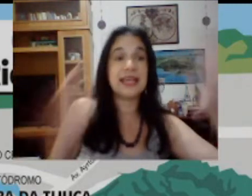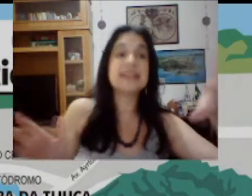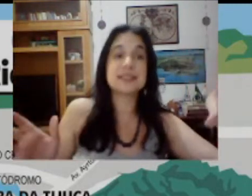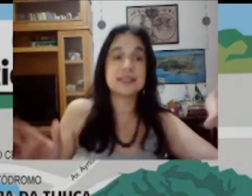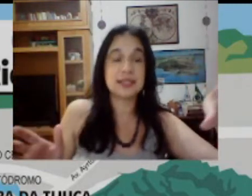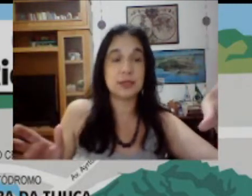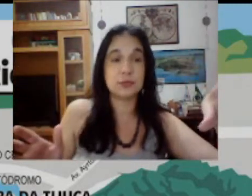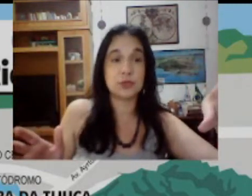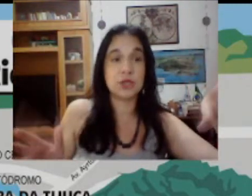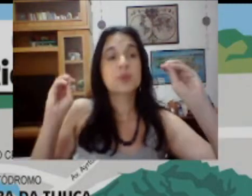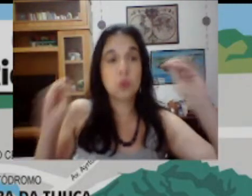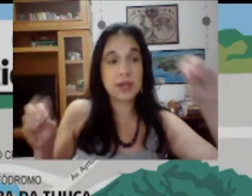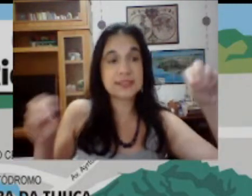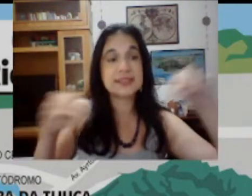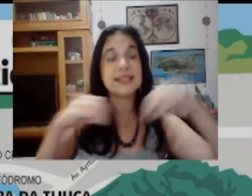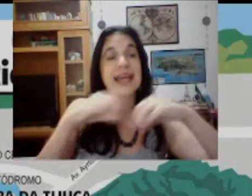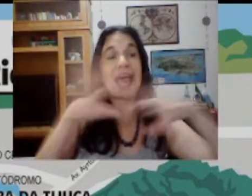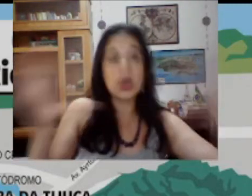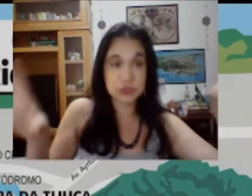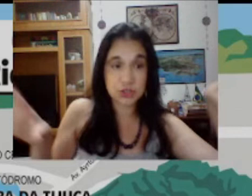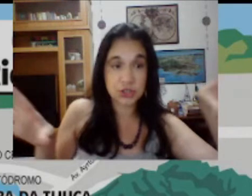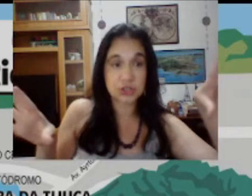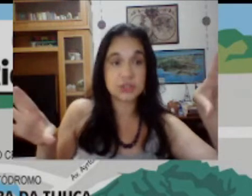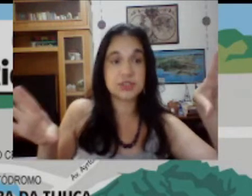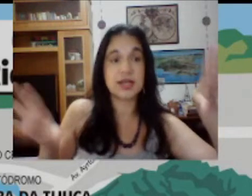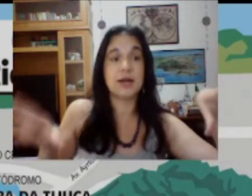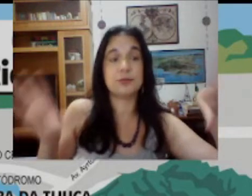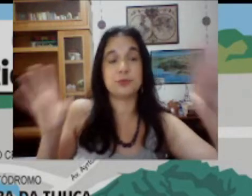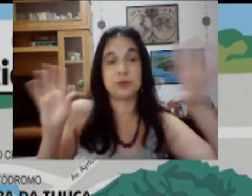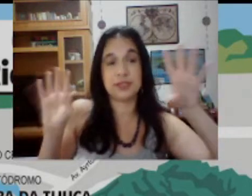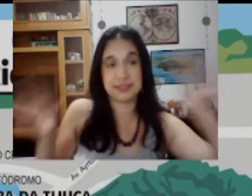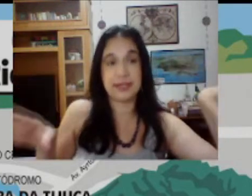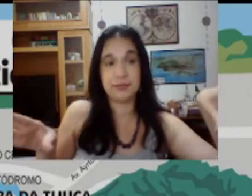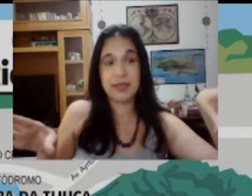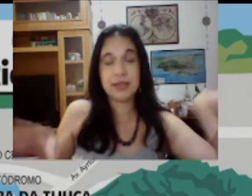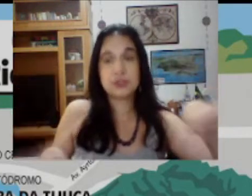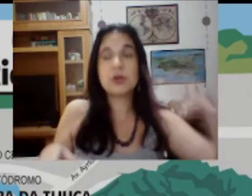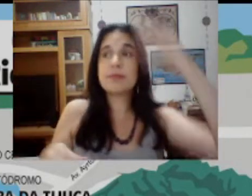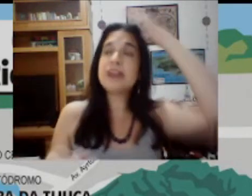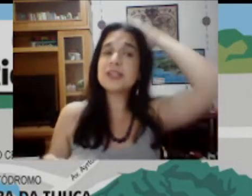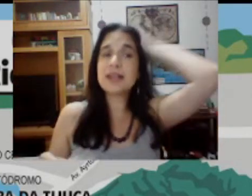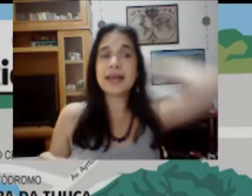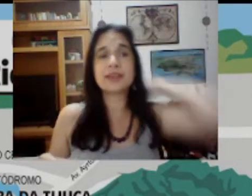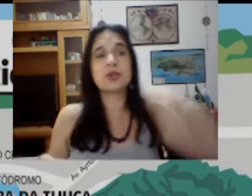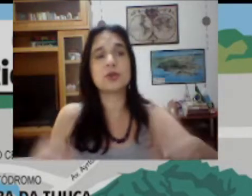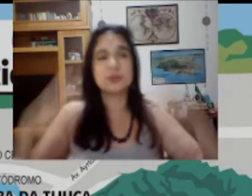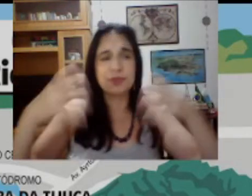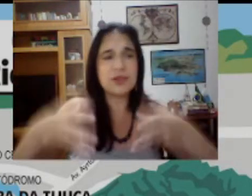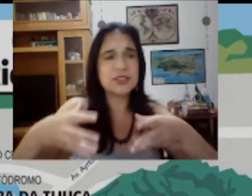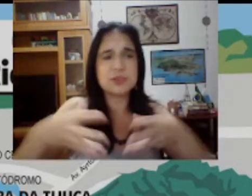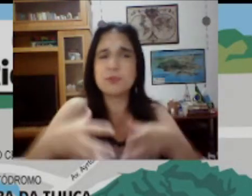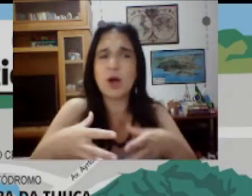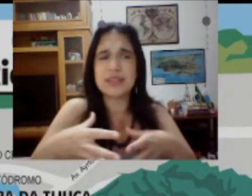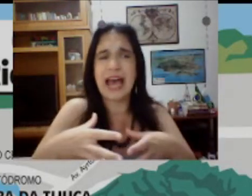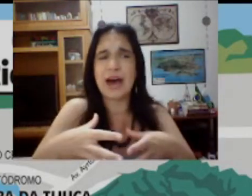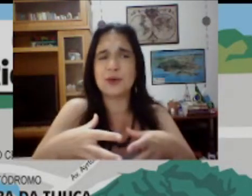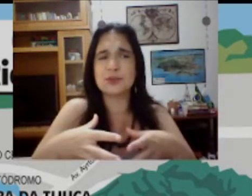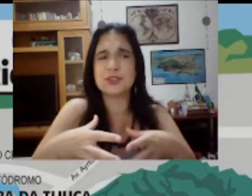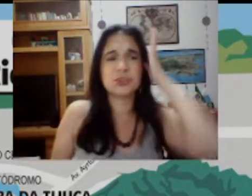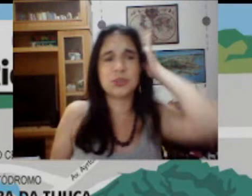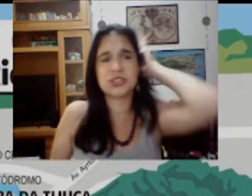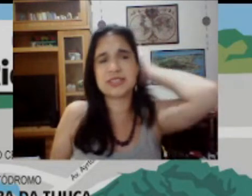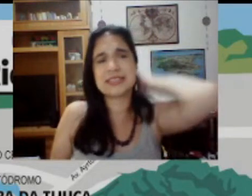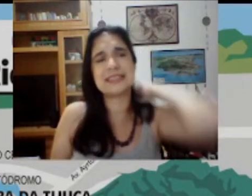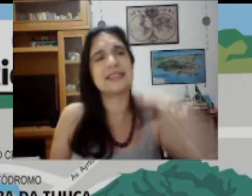currently is the city of Rio, was the outskirts of the city. So imagine like those very small